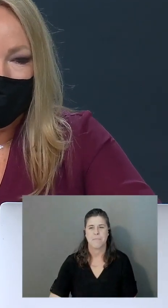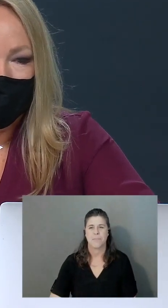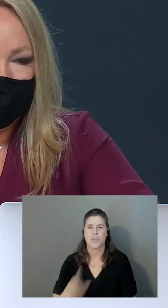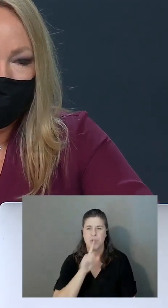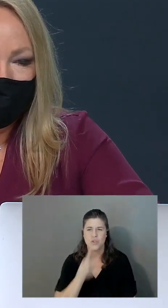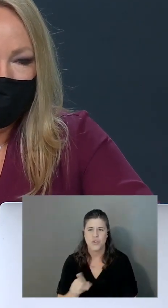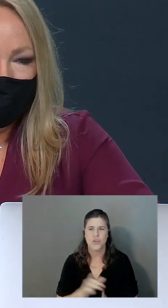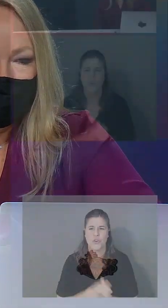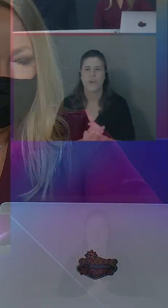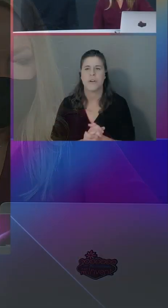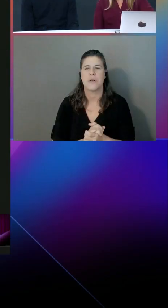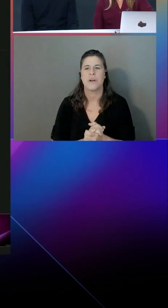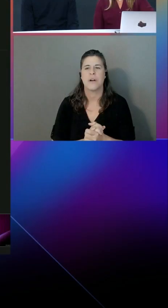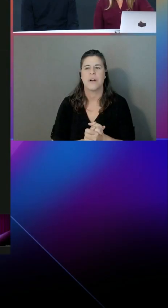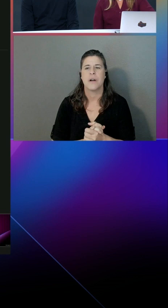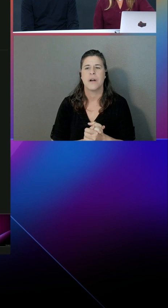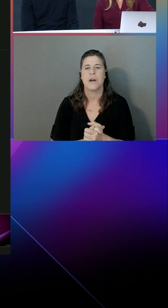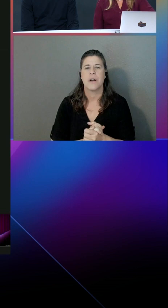a demo.